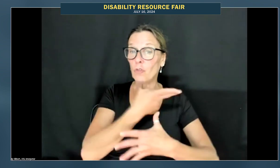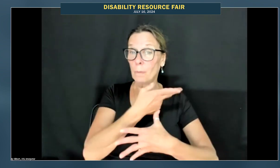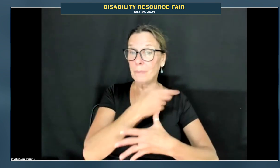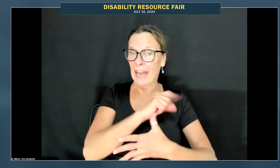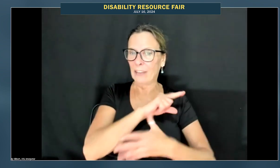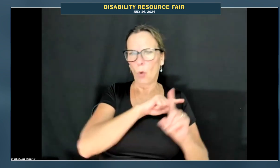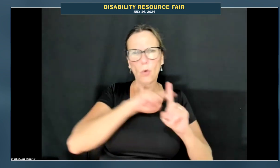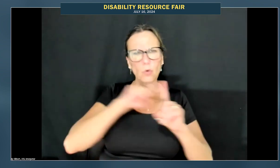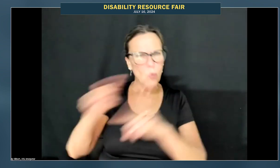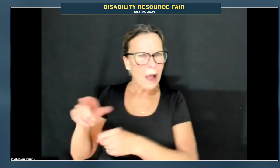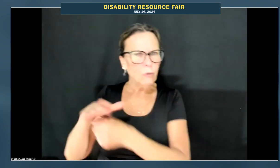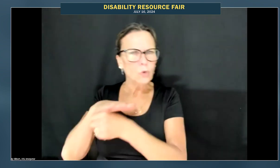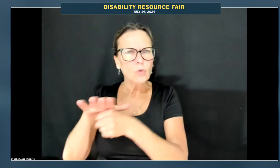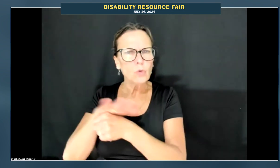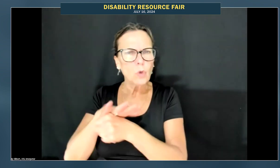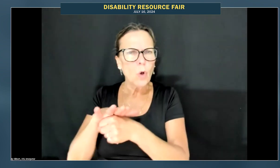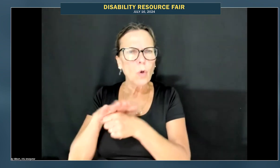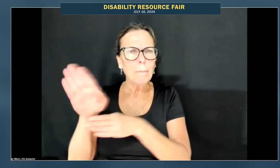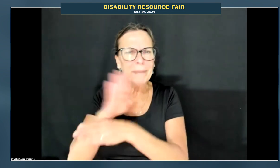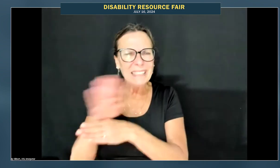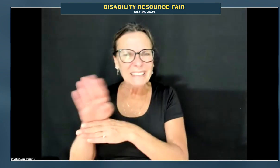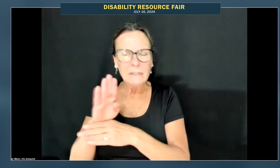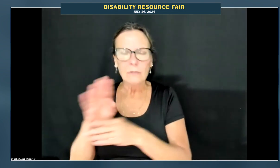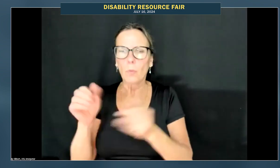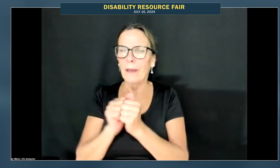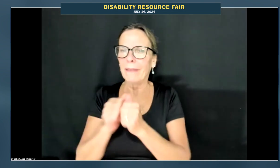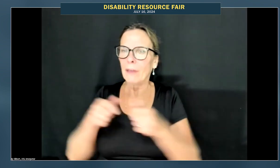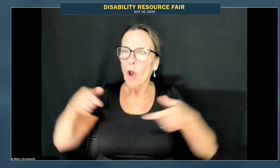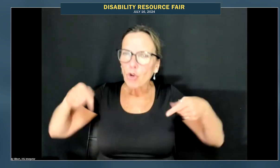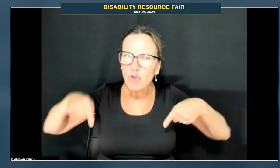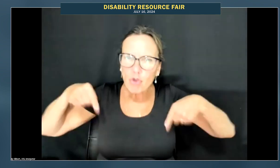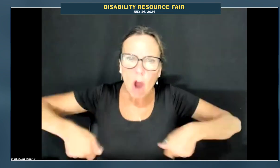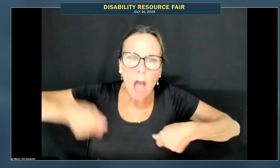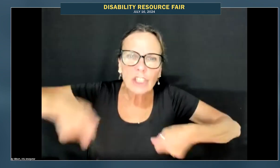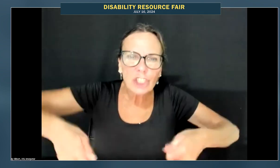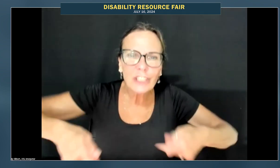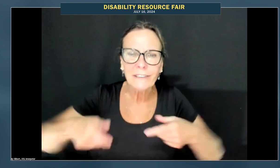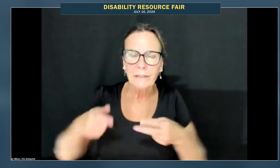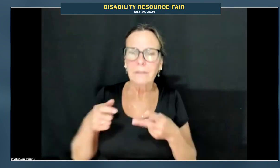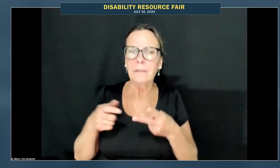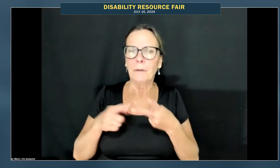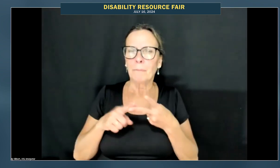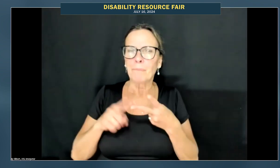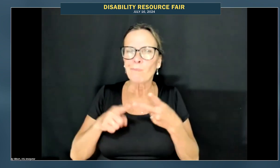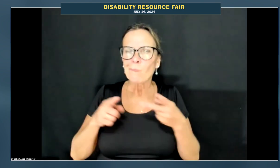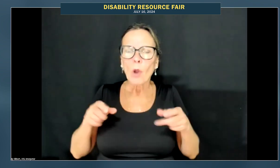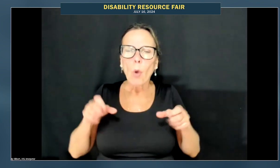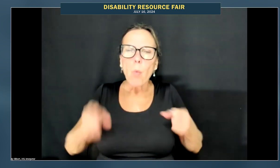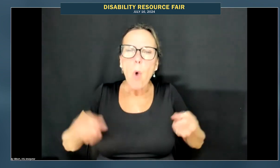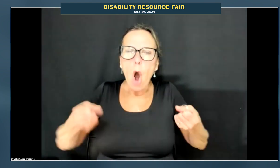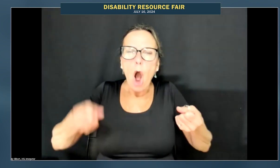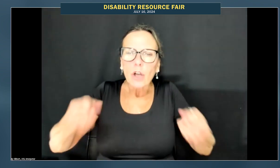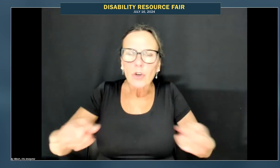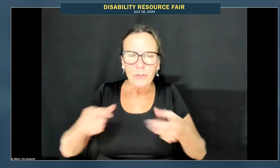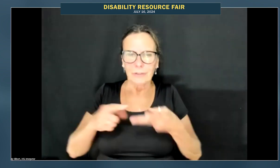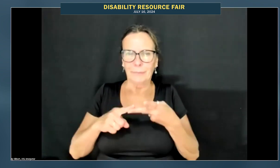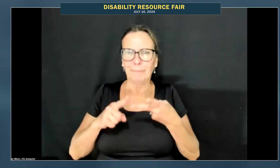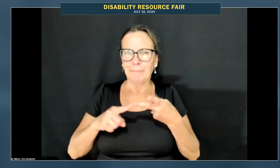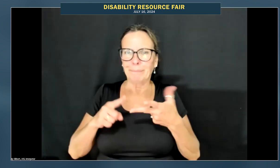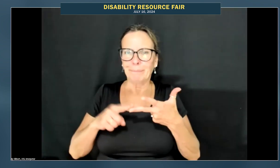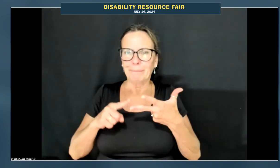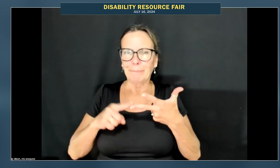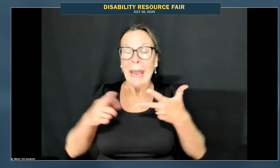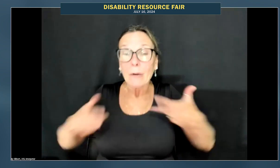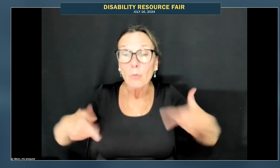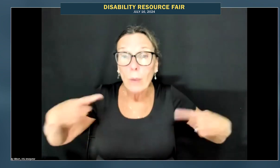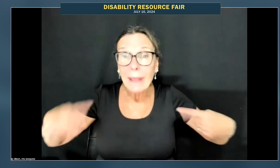local businesses with crutches, with walkers, with wheelchairs. And this was a project. They went around to our local businesses and they